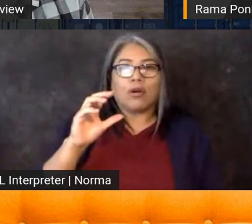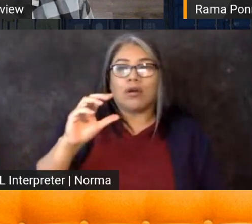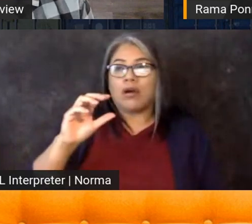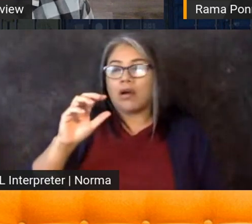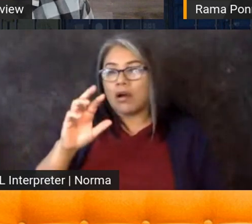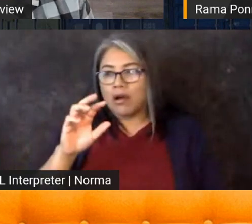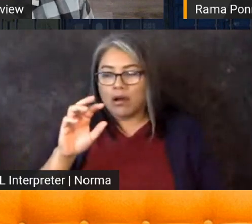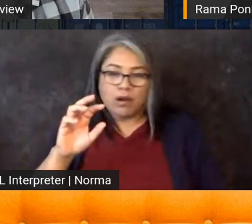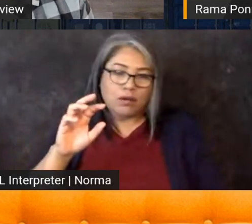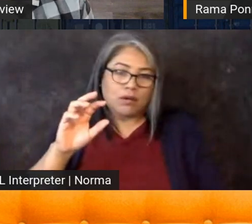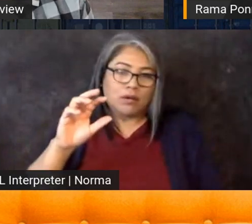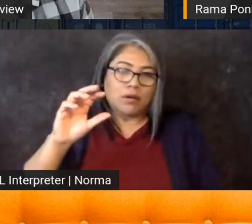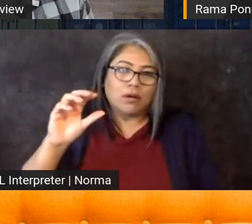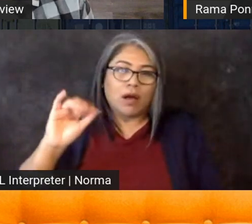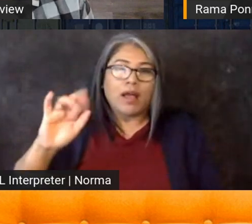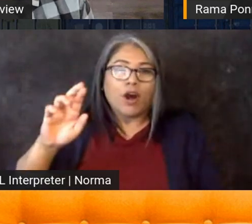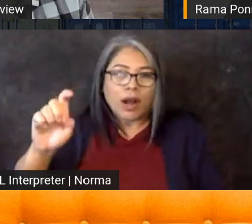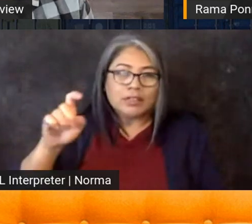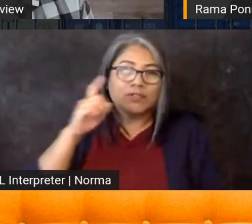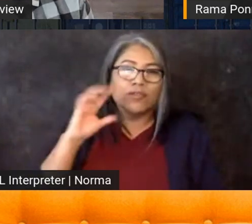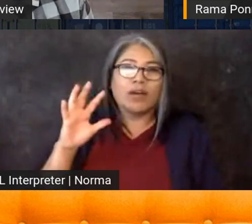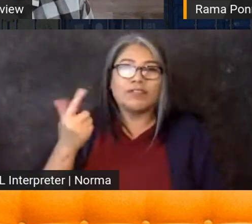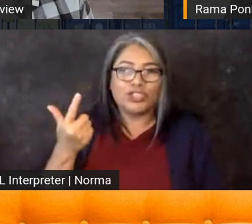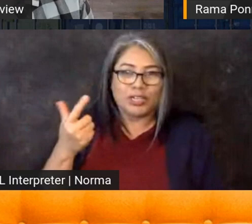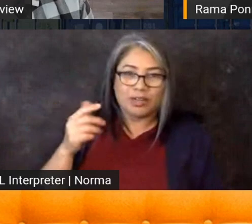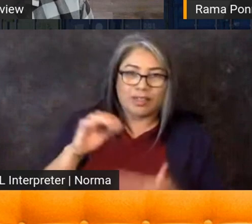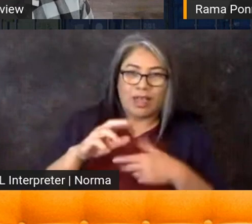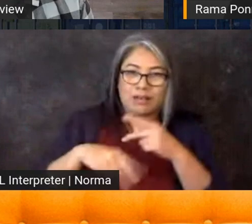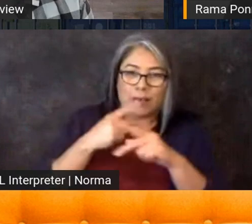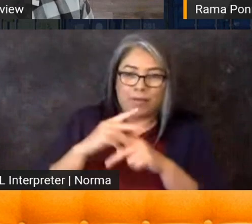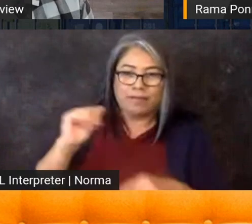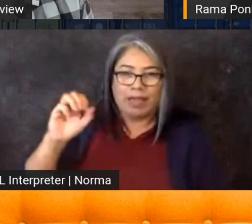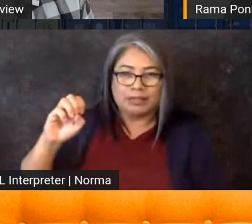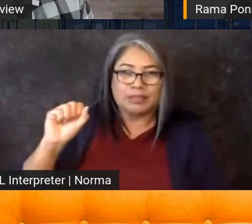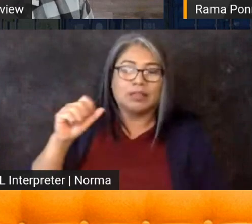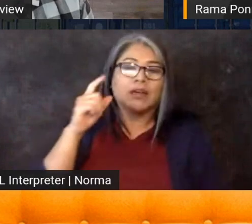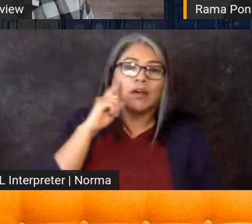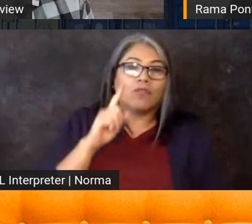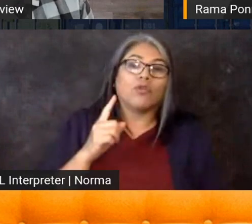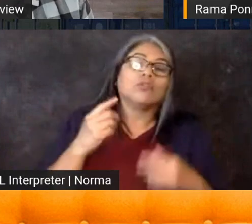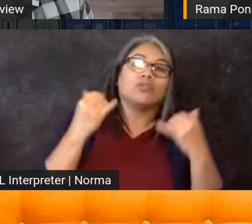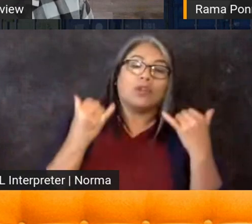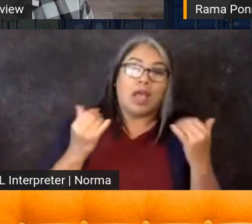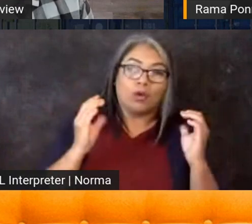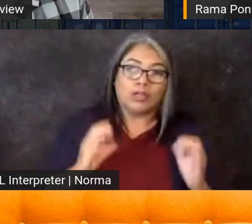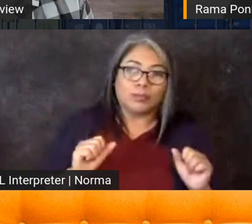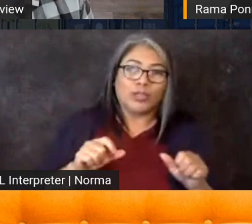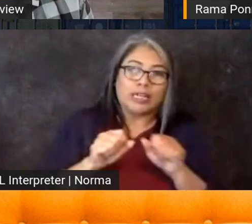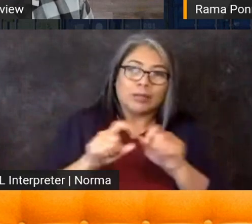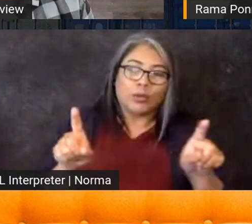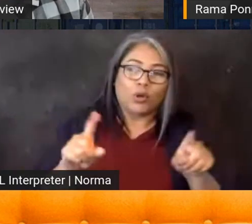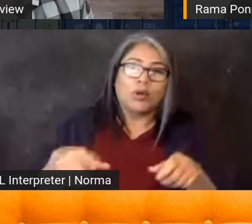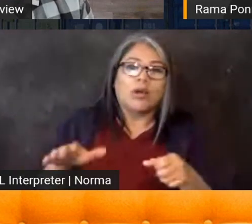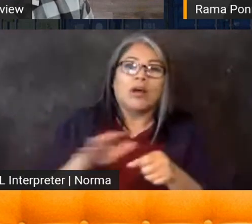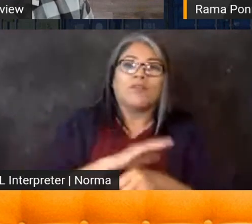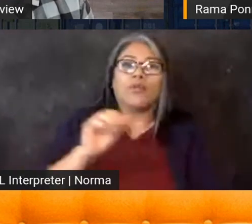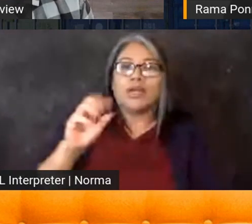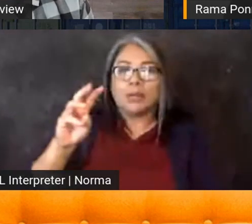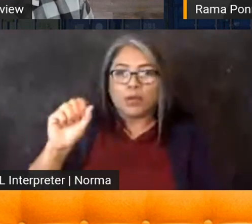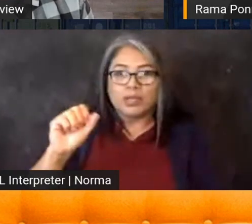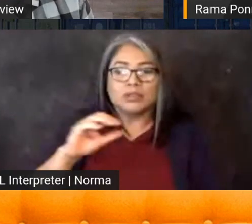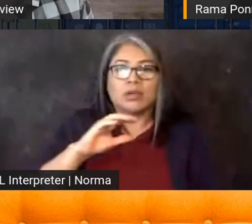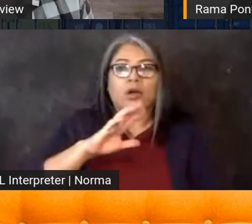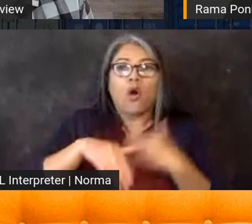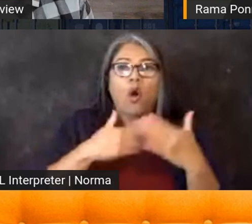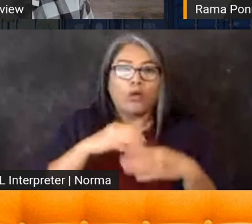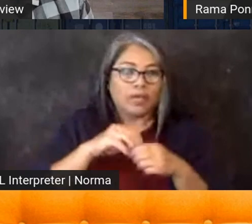that customer now can kind of deploy a full AWS all-in-one solution with both first-party hardware and software